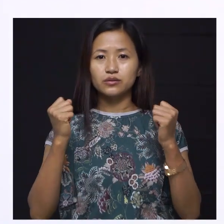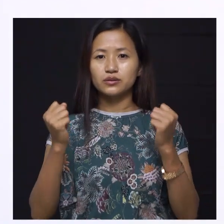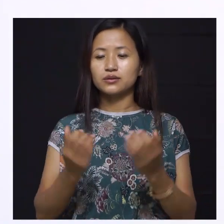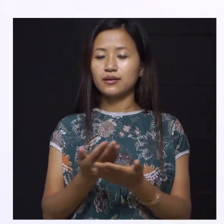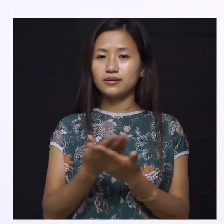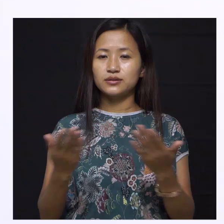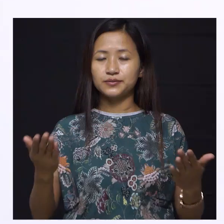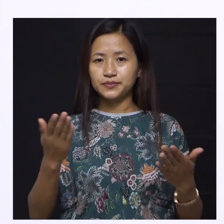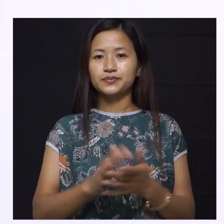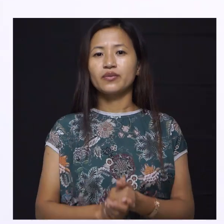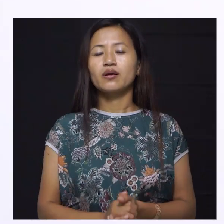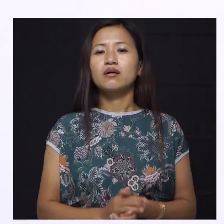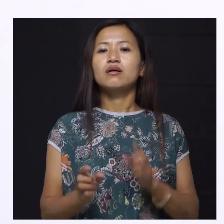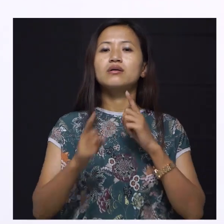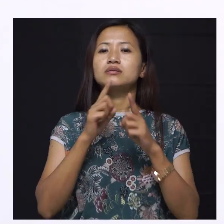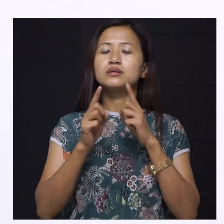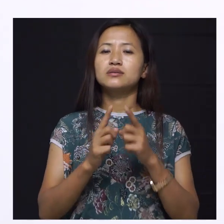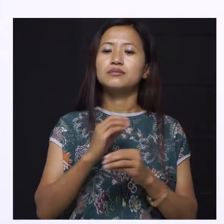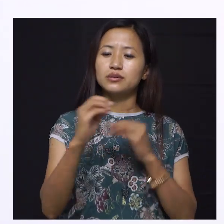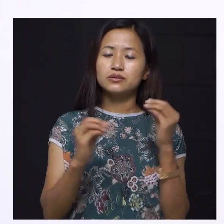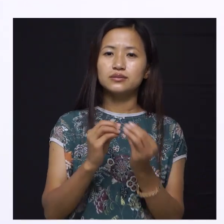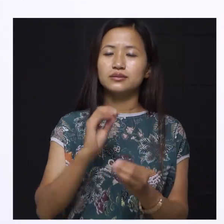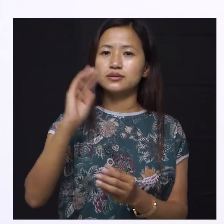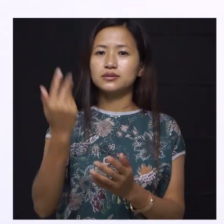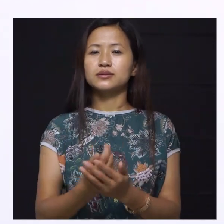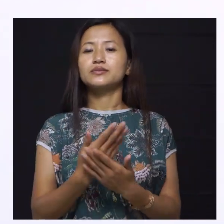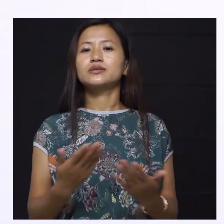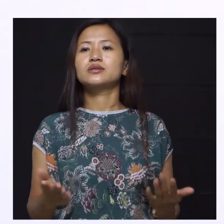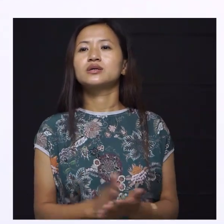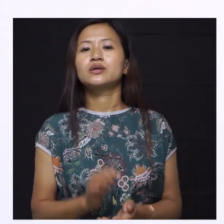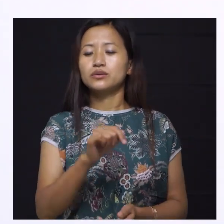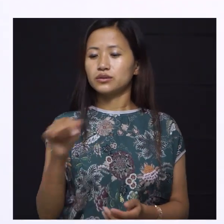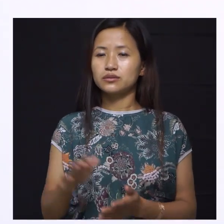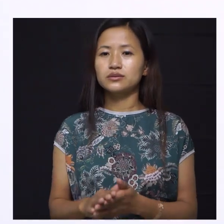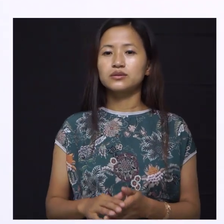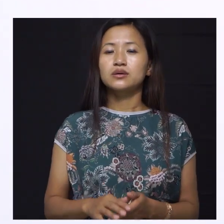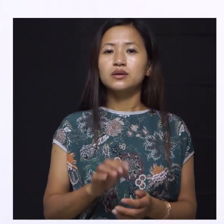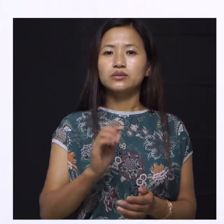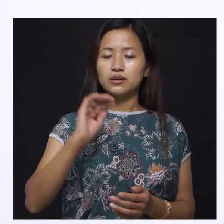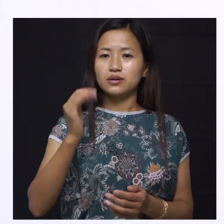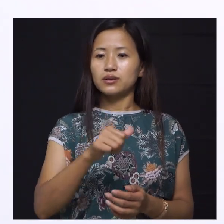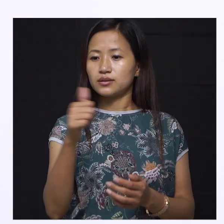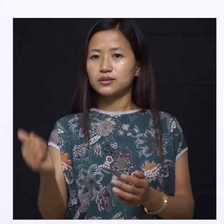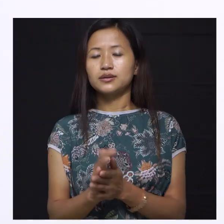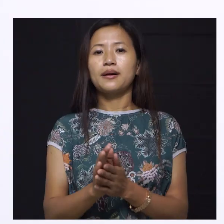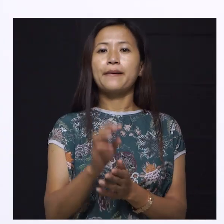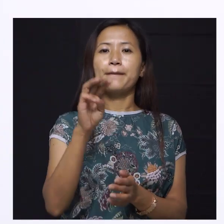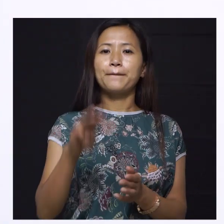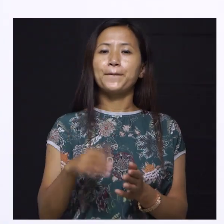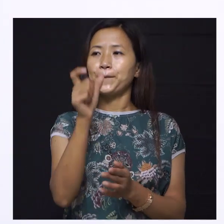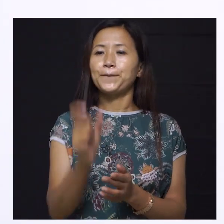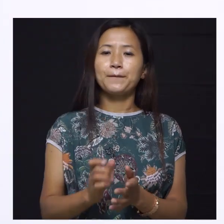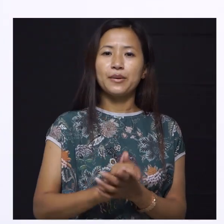this shows that they are going to discuss about something which they cannot disclose it to the other members of the family, right?